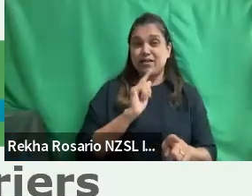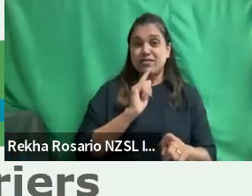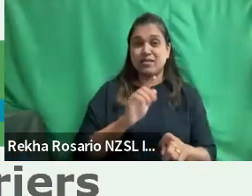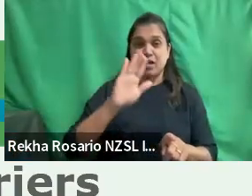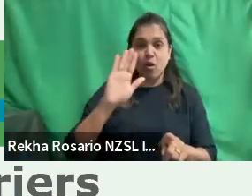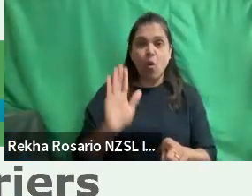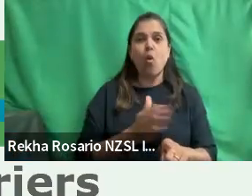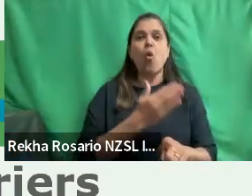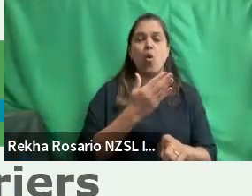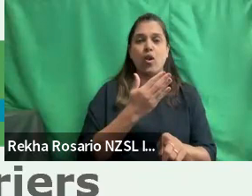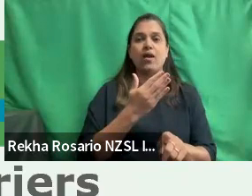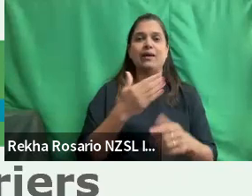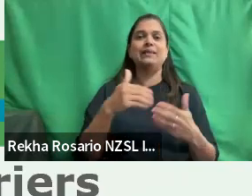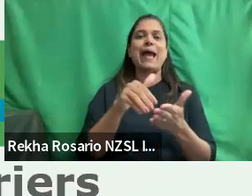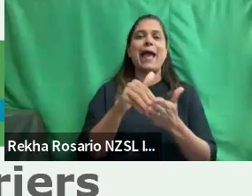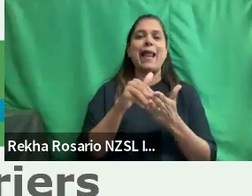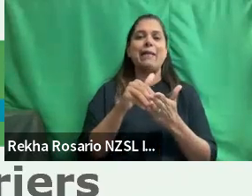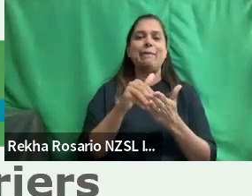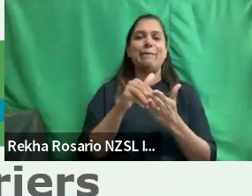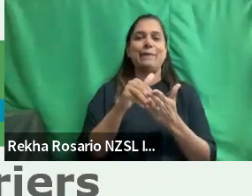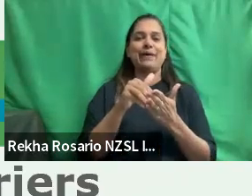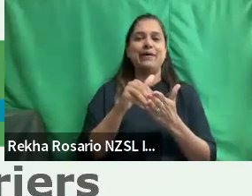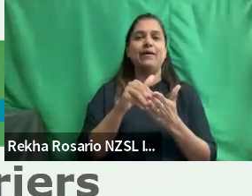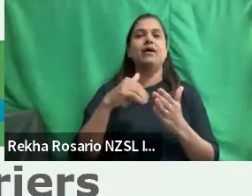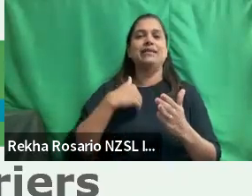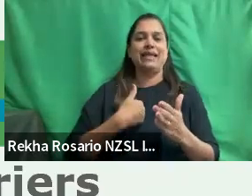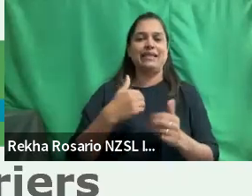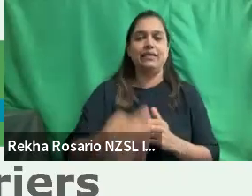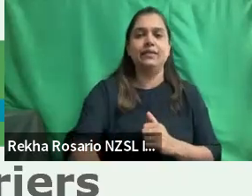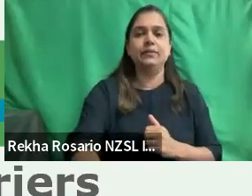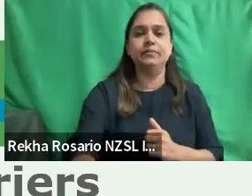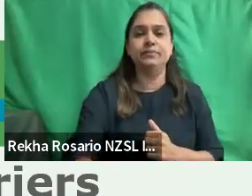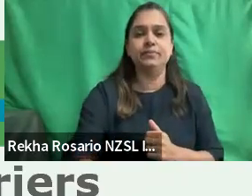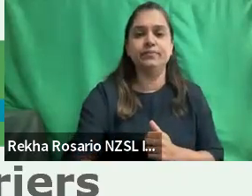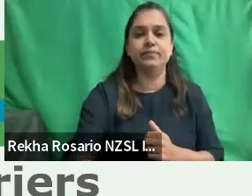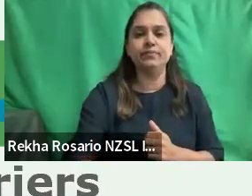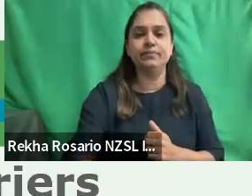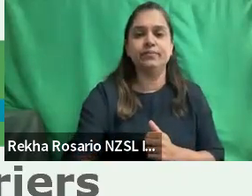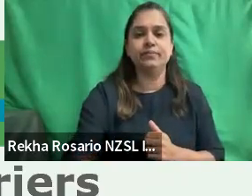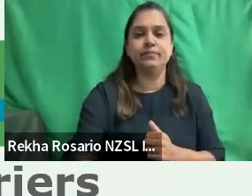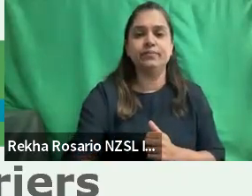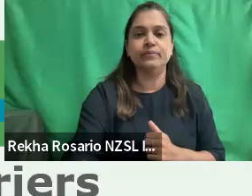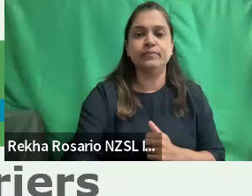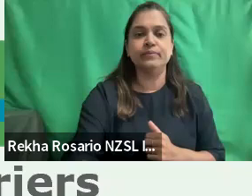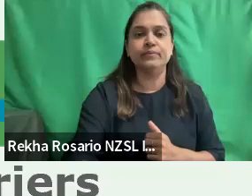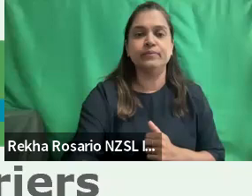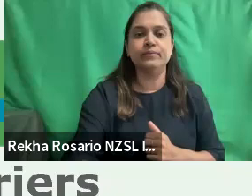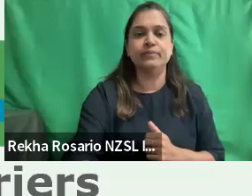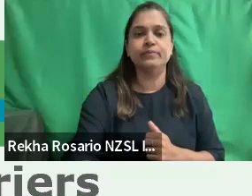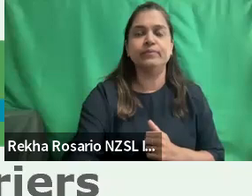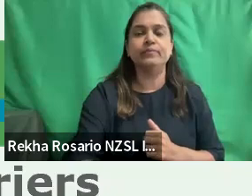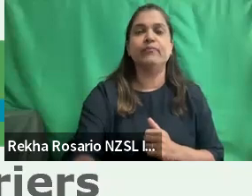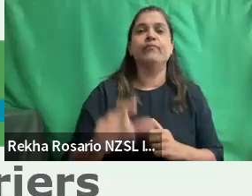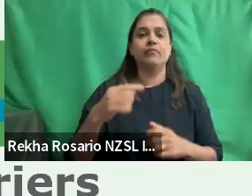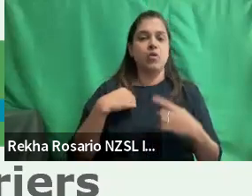needed from these services, while almost 40% reported that they got some of what they needed or didn't get what they needed